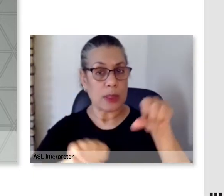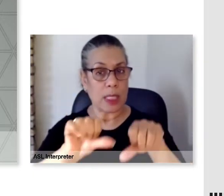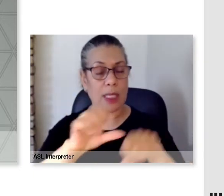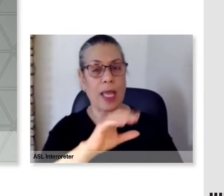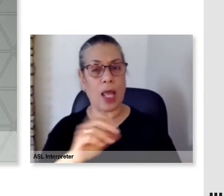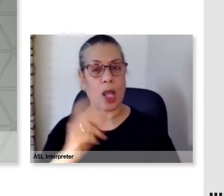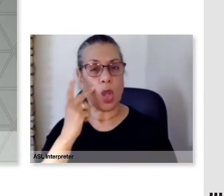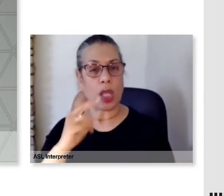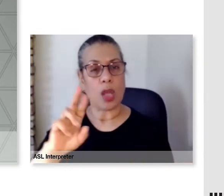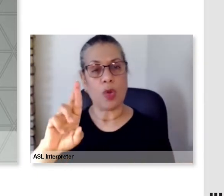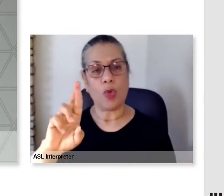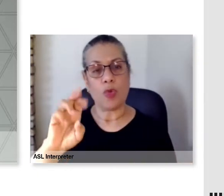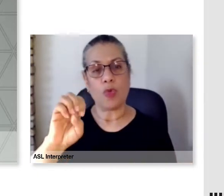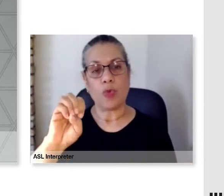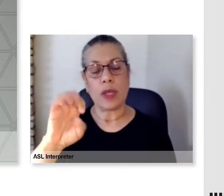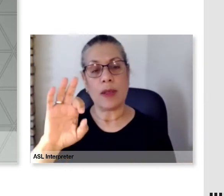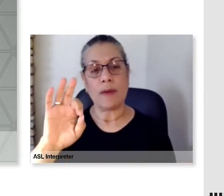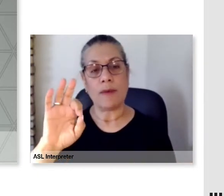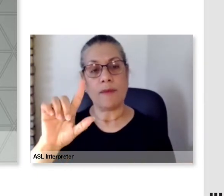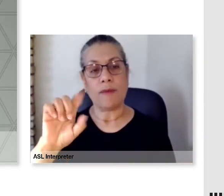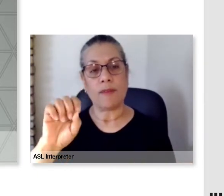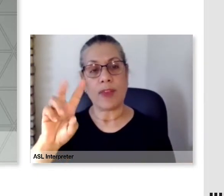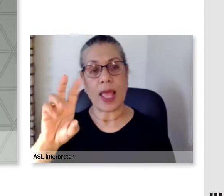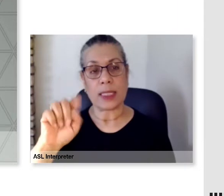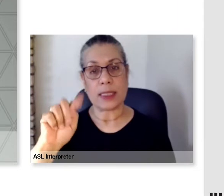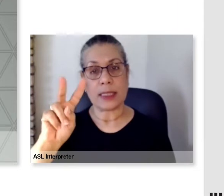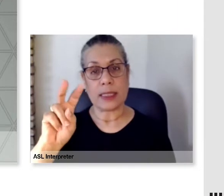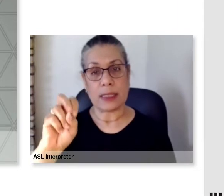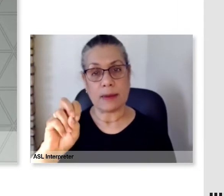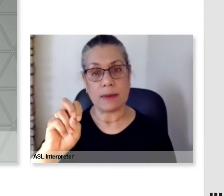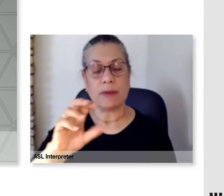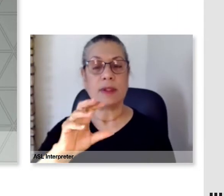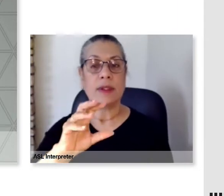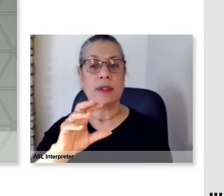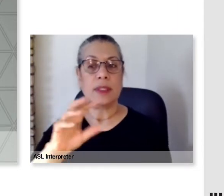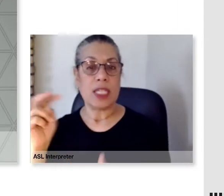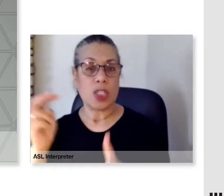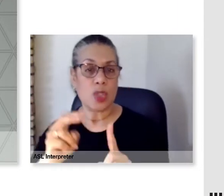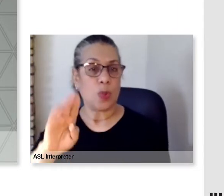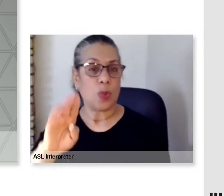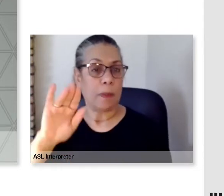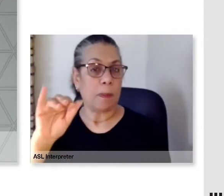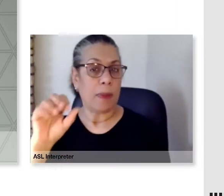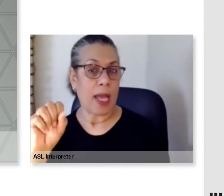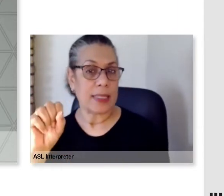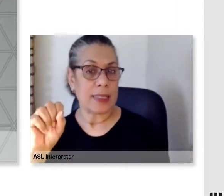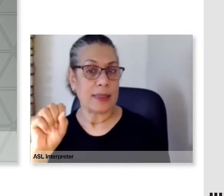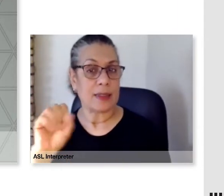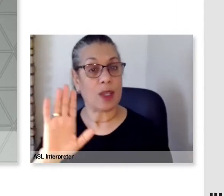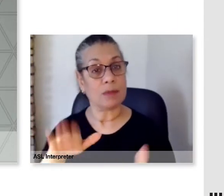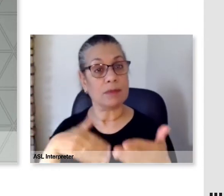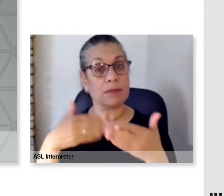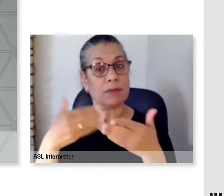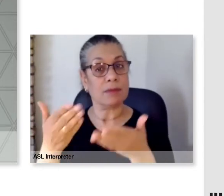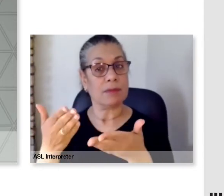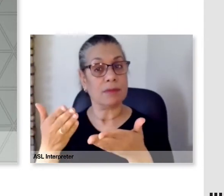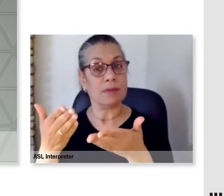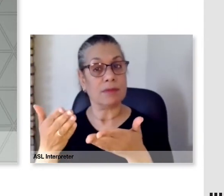and interpretive issues around around these issues of bias in AI. So let's begin